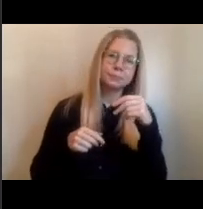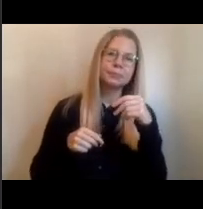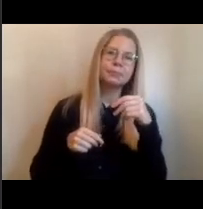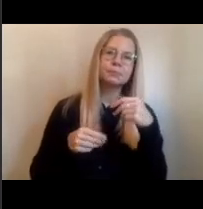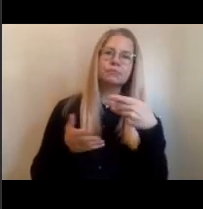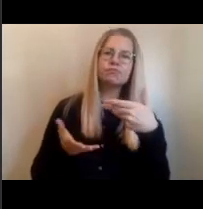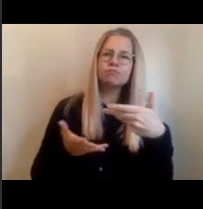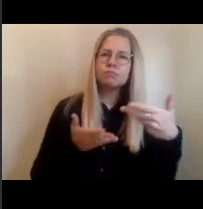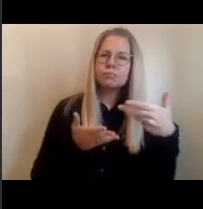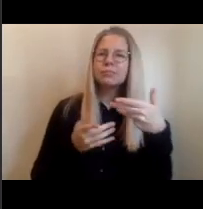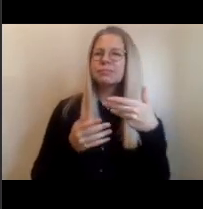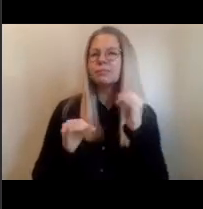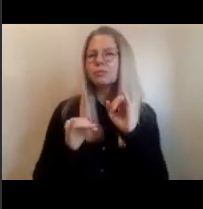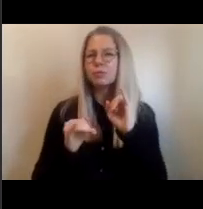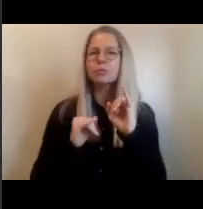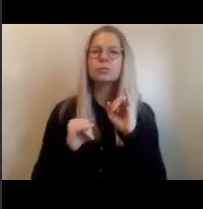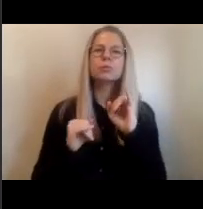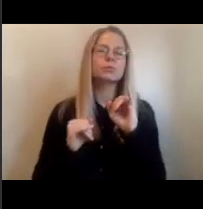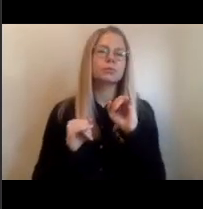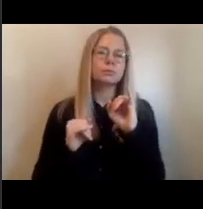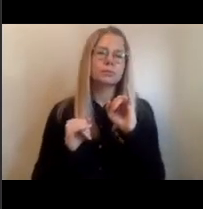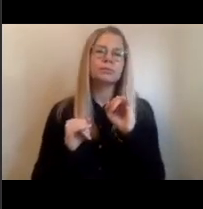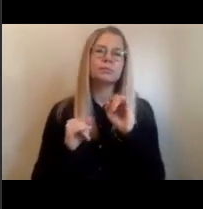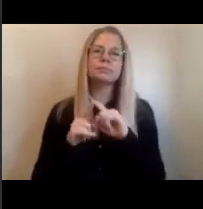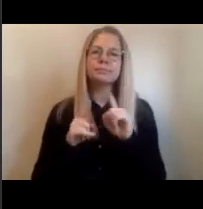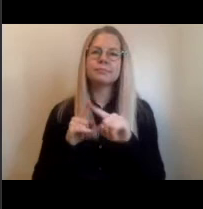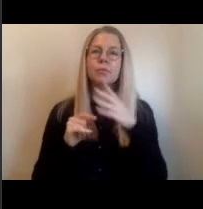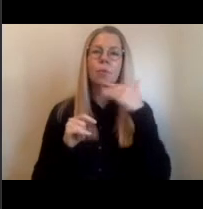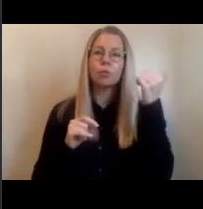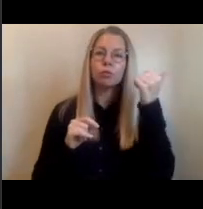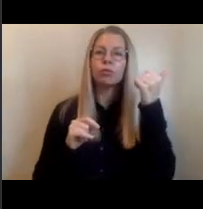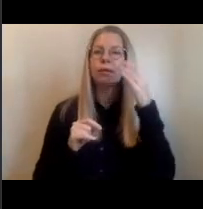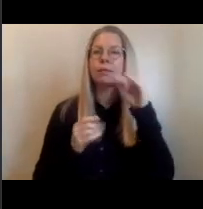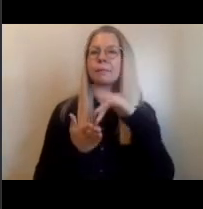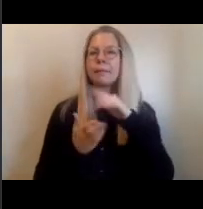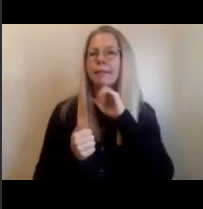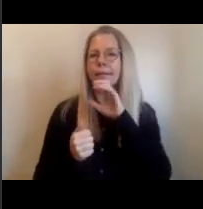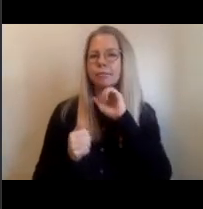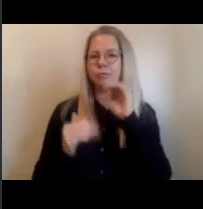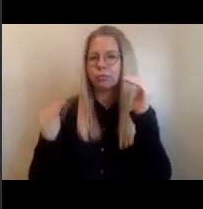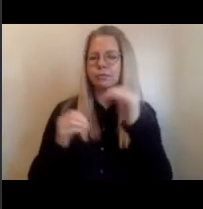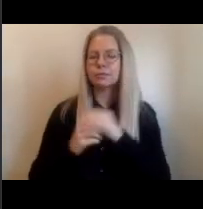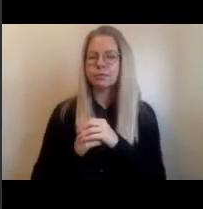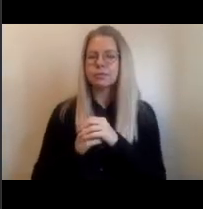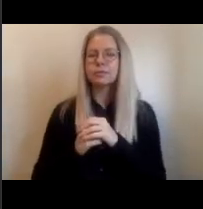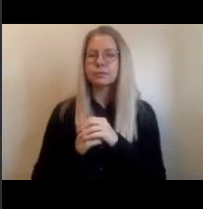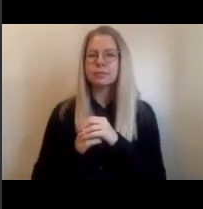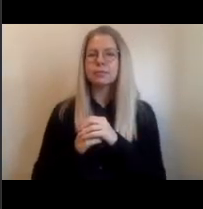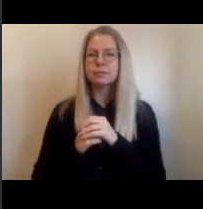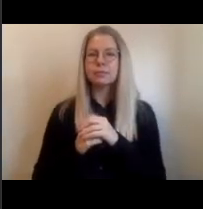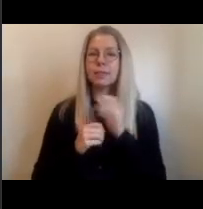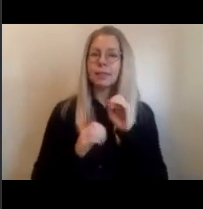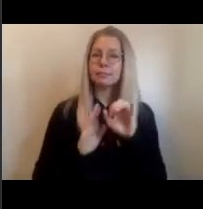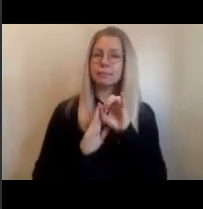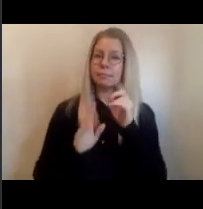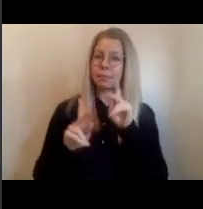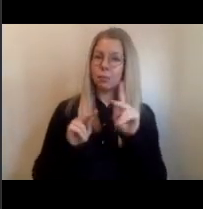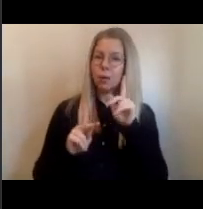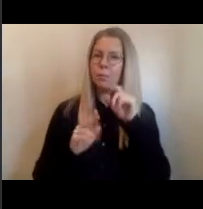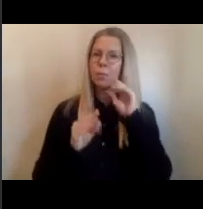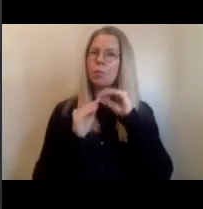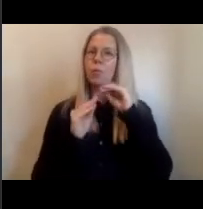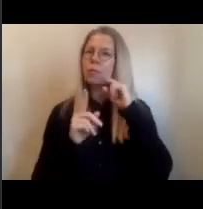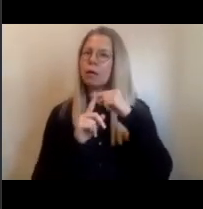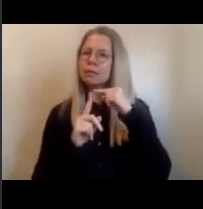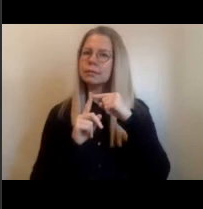again, looking at these folks, what they found is that people who had more positive views on aging, again, they walked more, and they tended